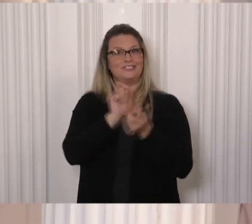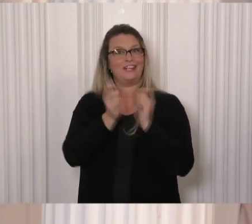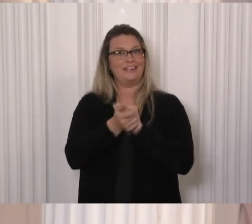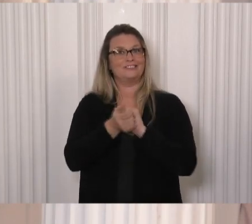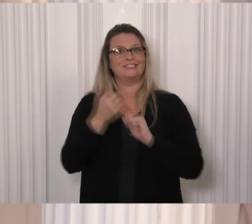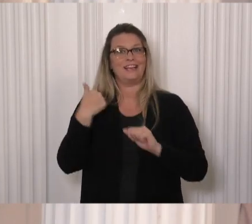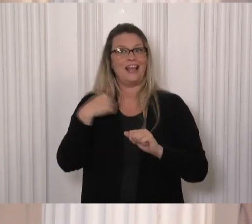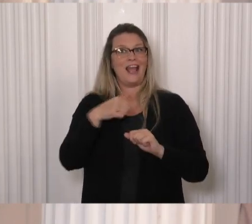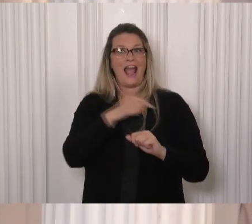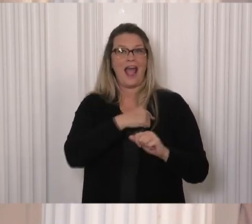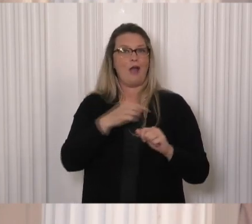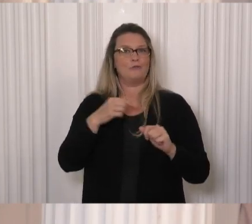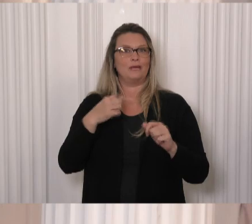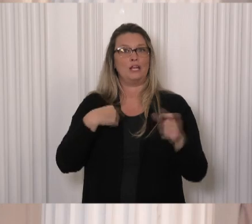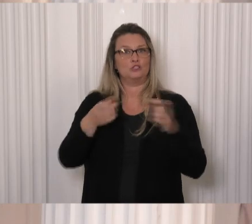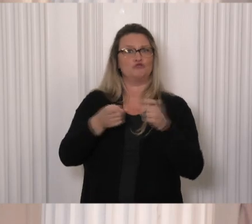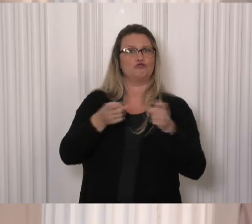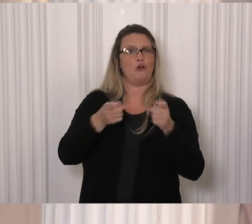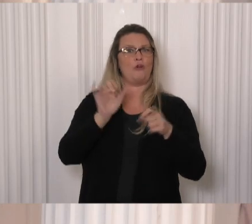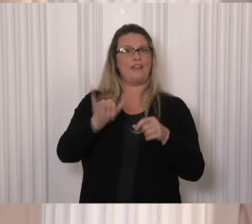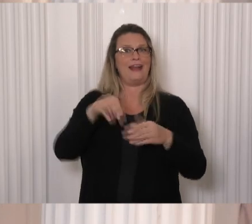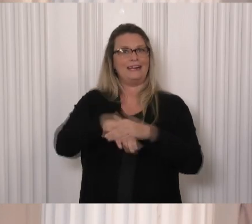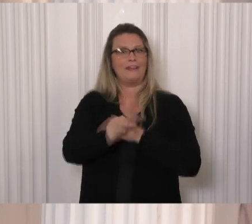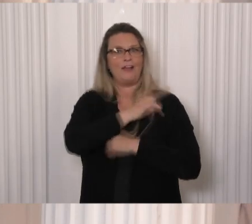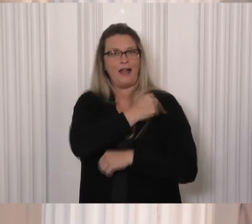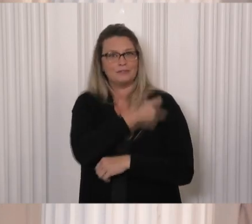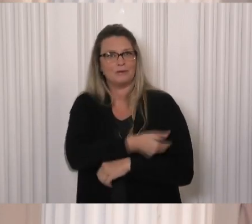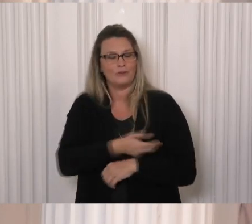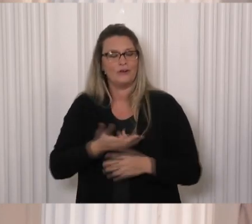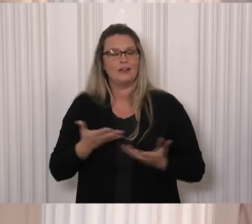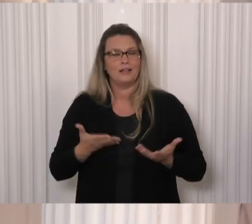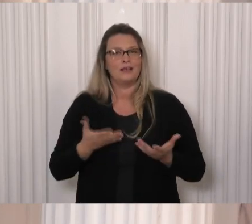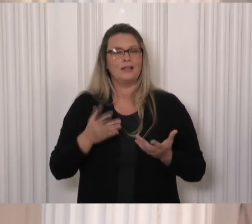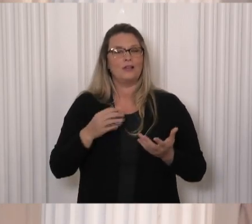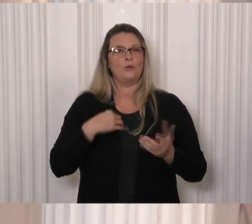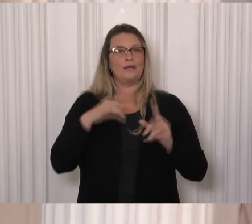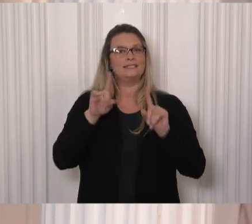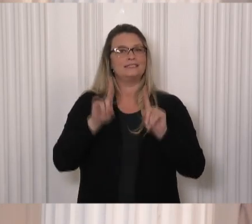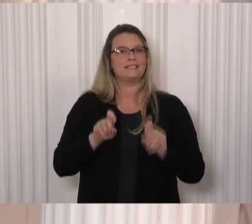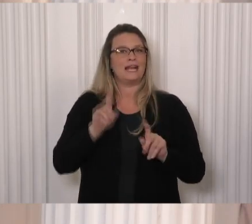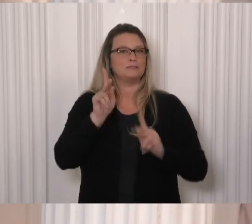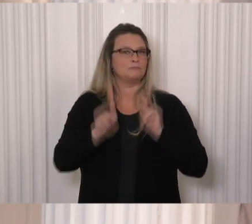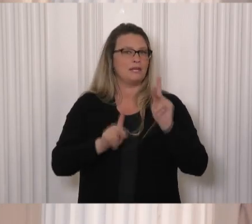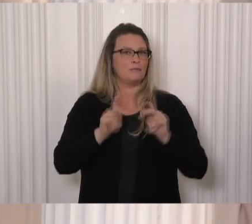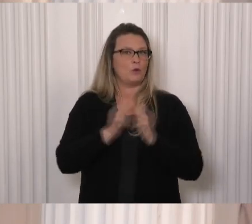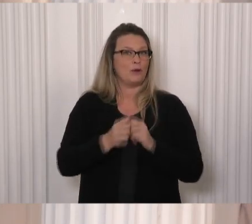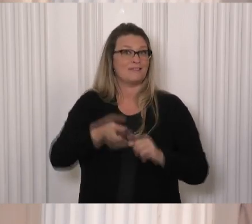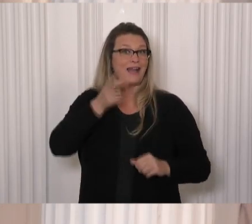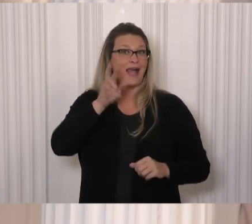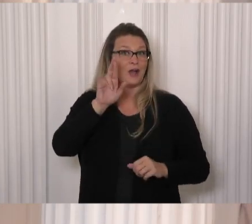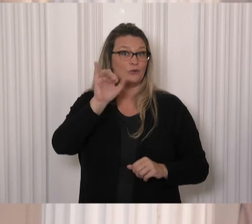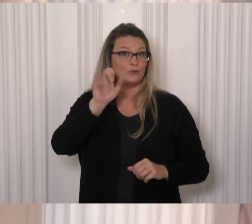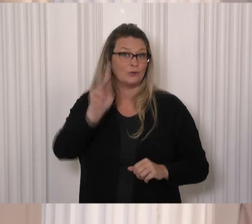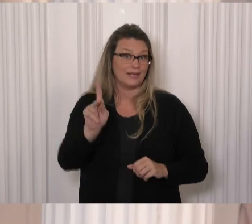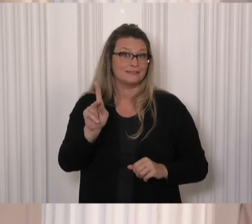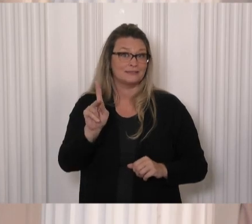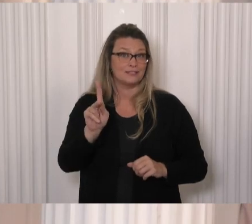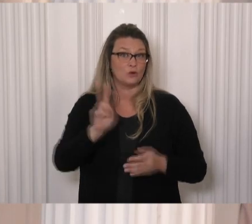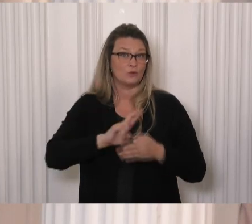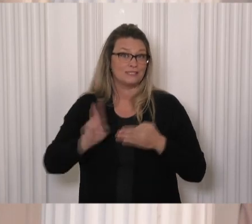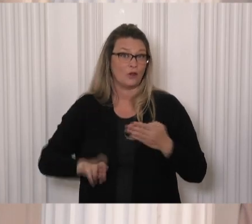do infection control, and testing for our individuals with at higher risk of poorer health outcomes, so